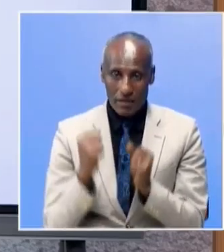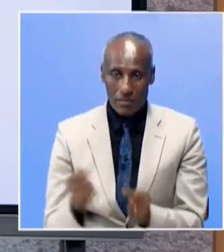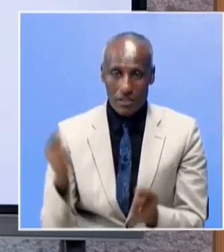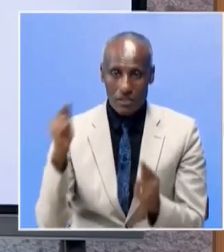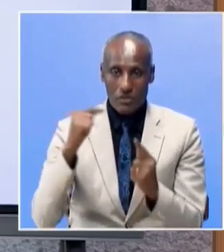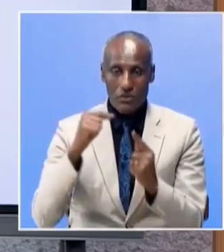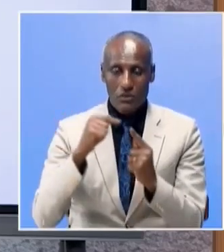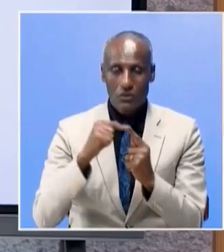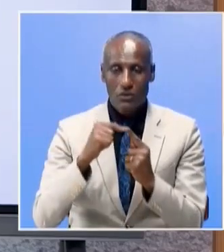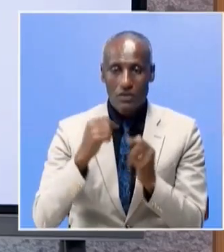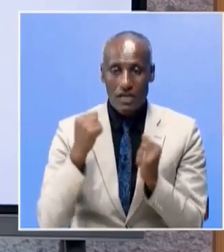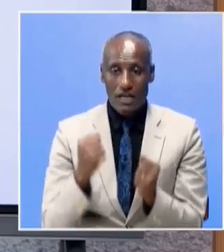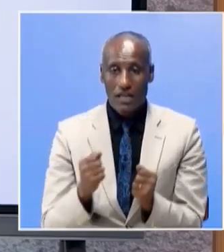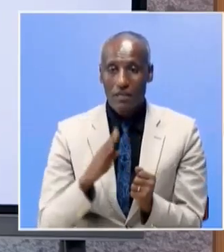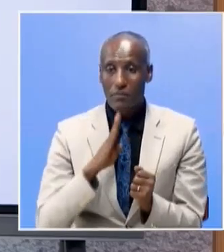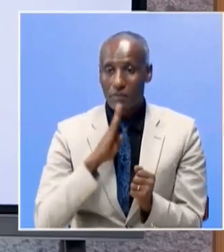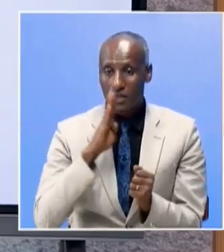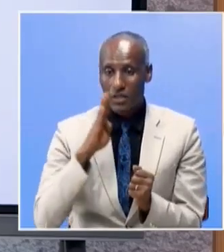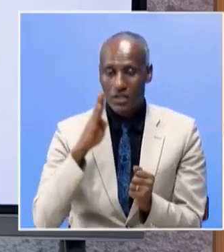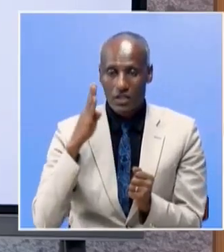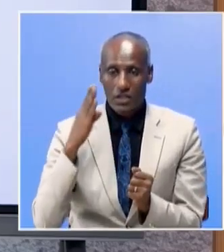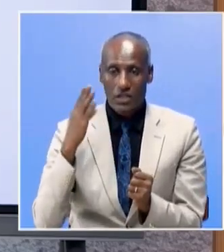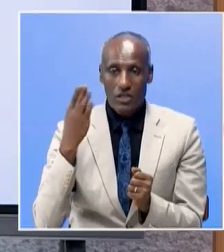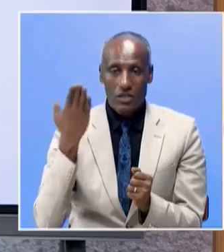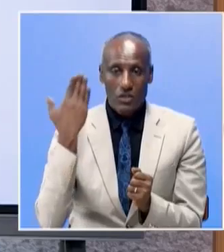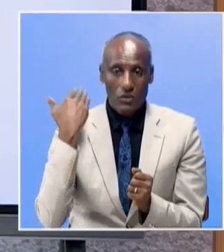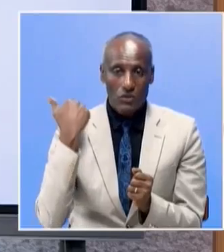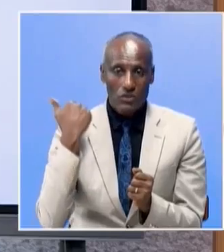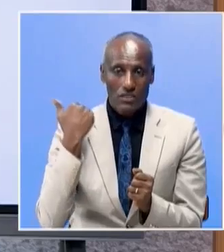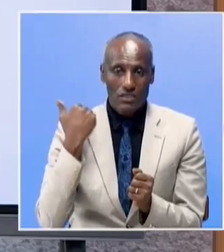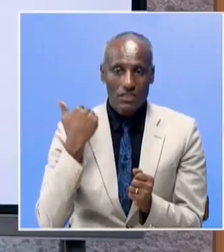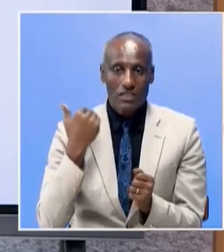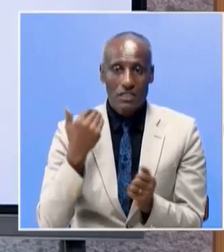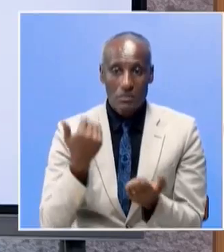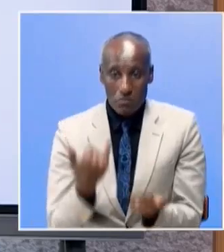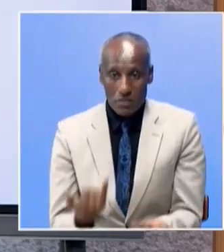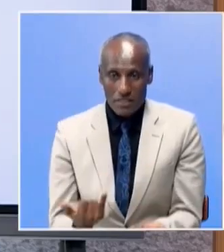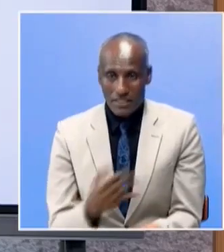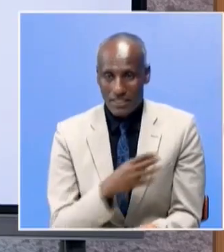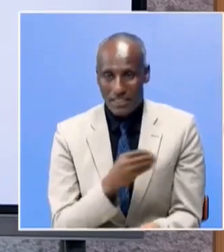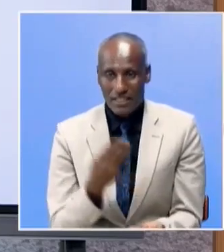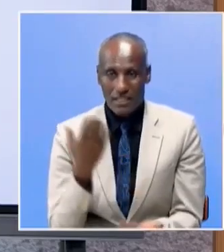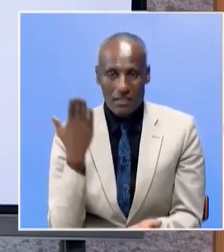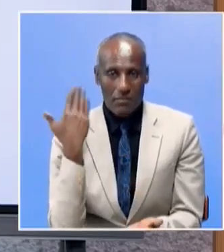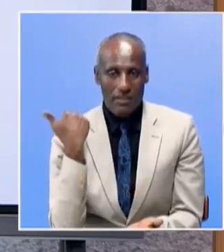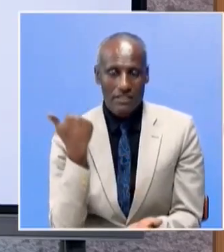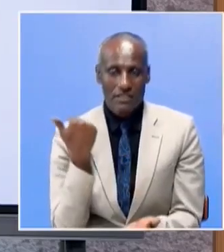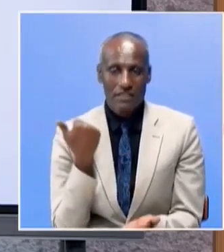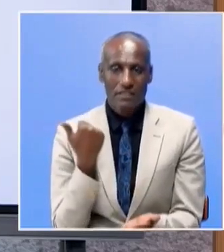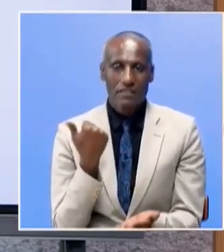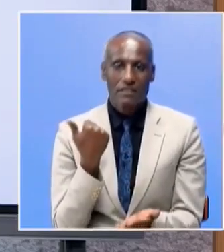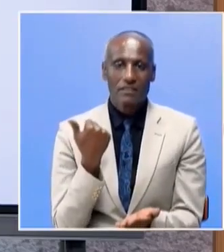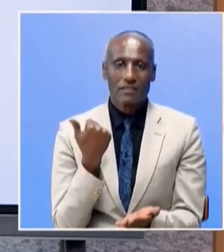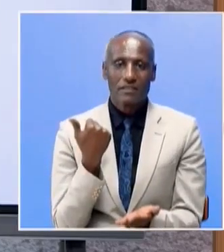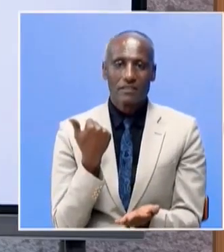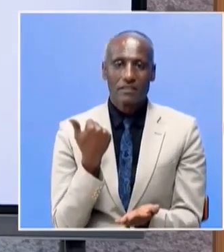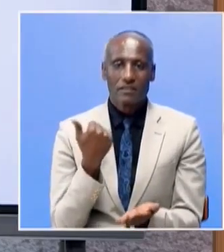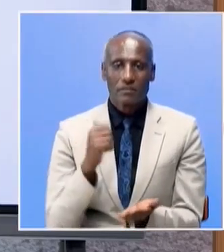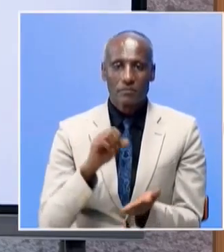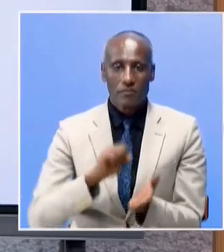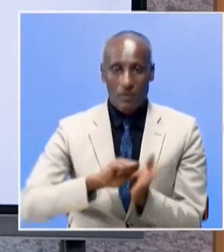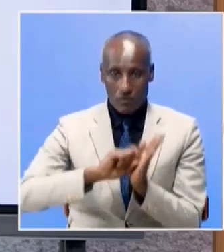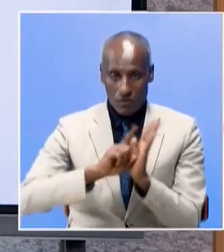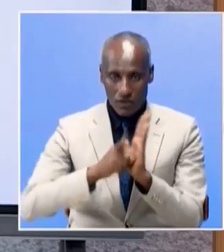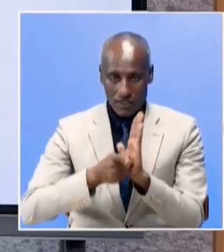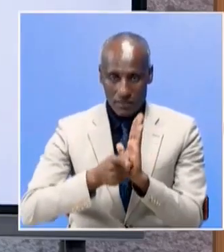able to can be used in present tense and in past case, okay? Present ability in this case, for